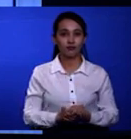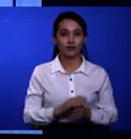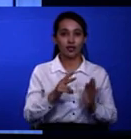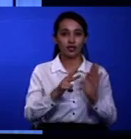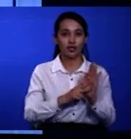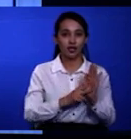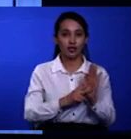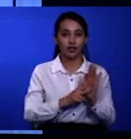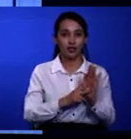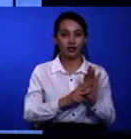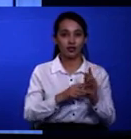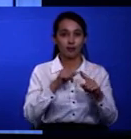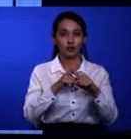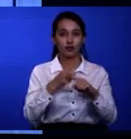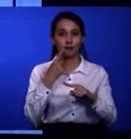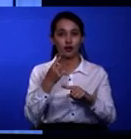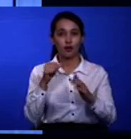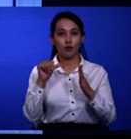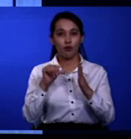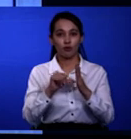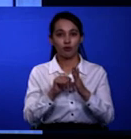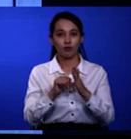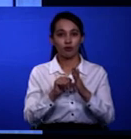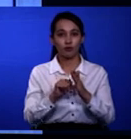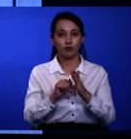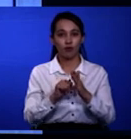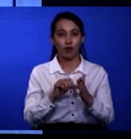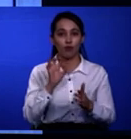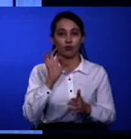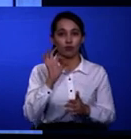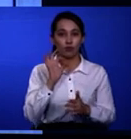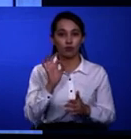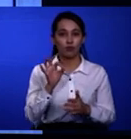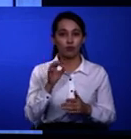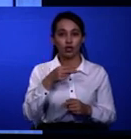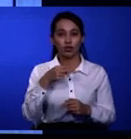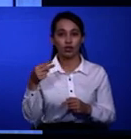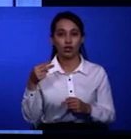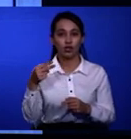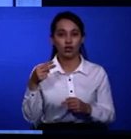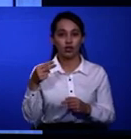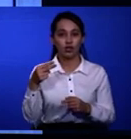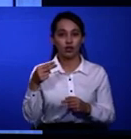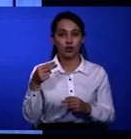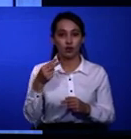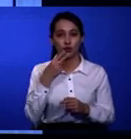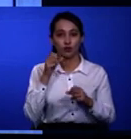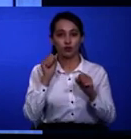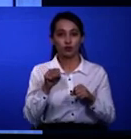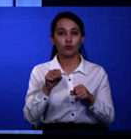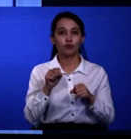8 va 1 ning yig'indisi 6. To'g'ri tenglikni hosil qilish uchun bitta cho'pning joyini